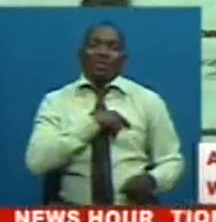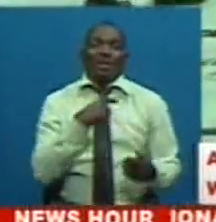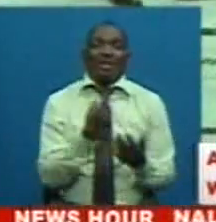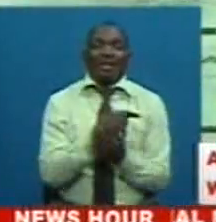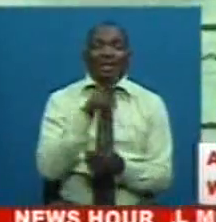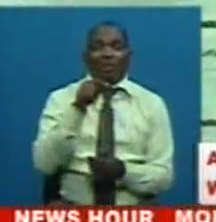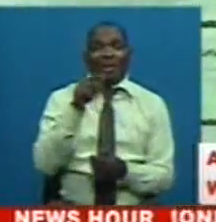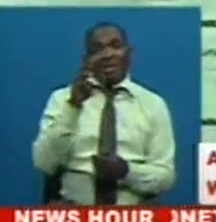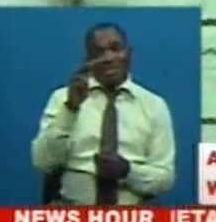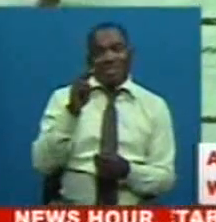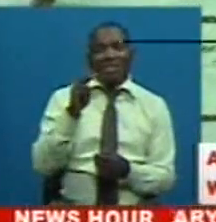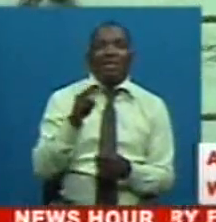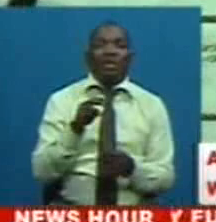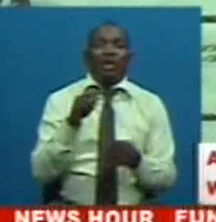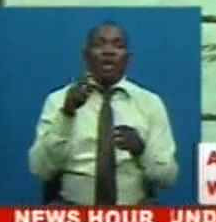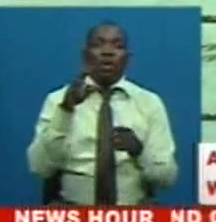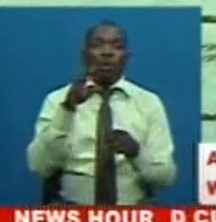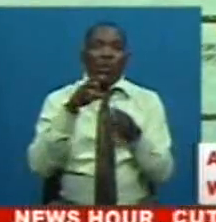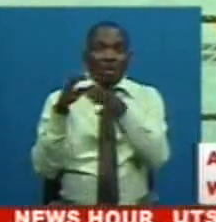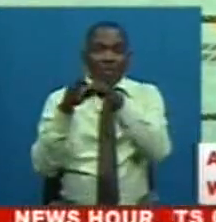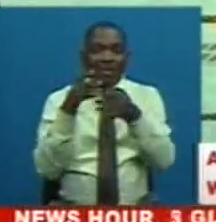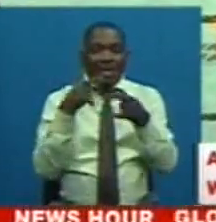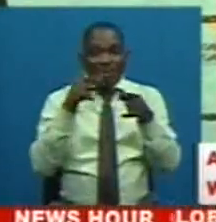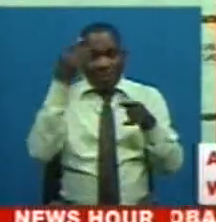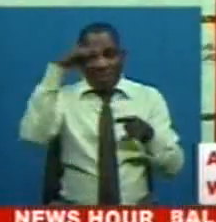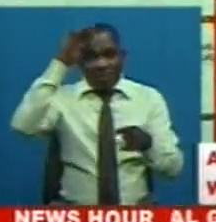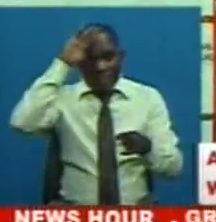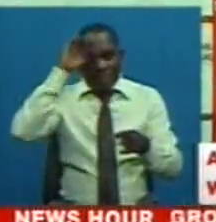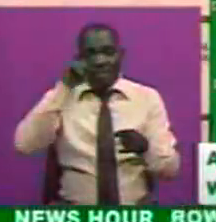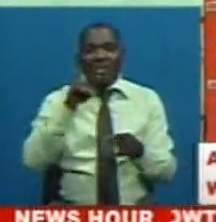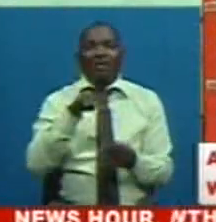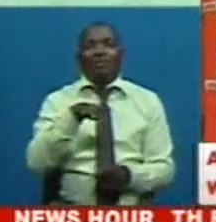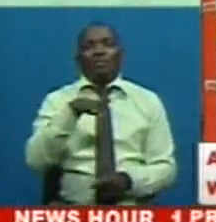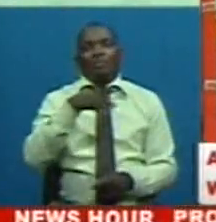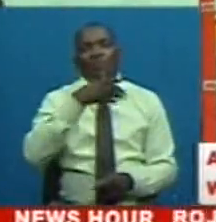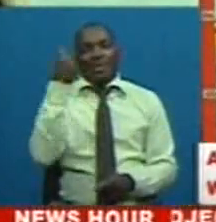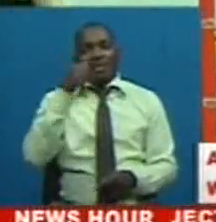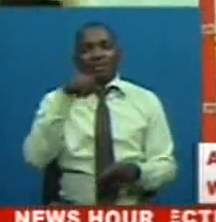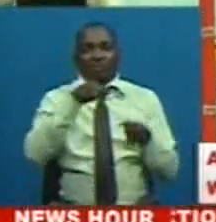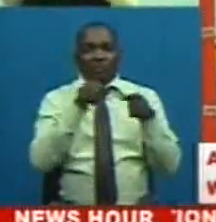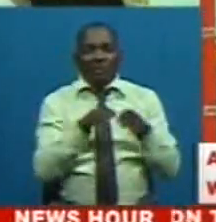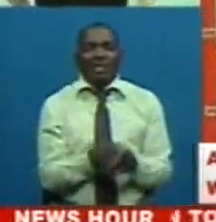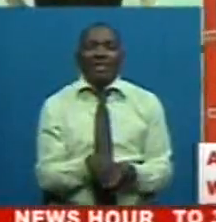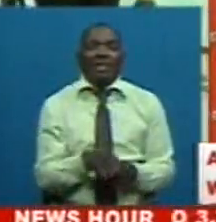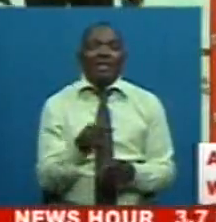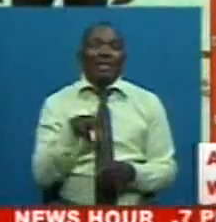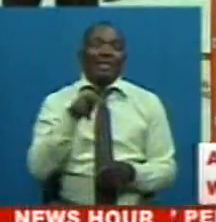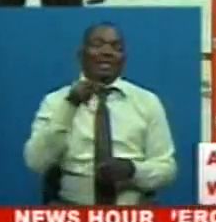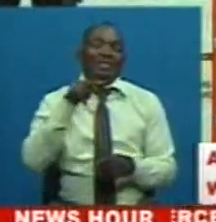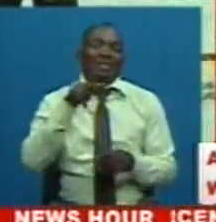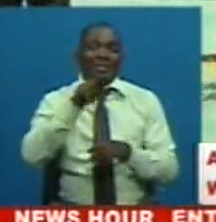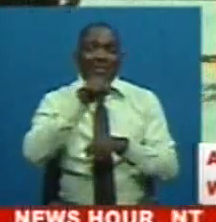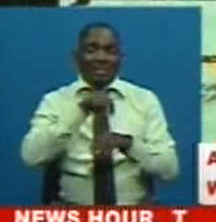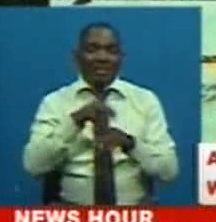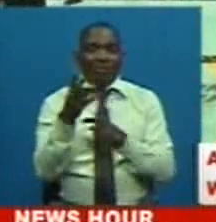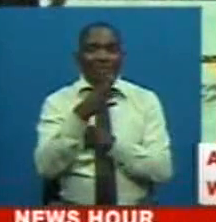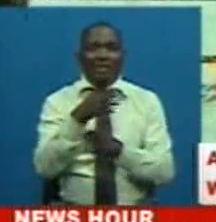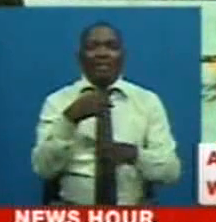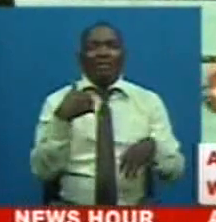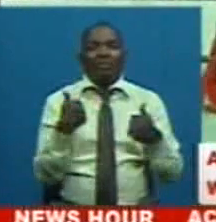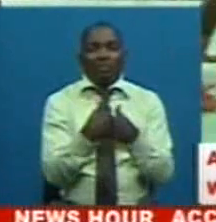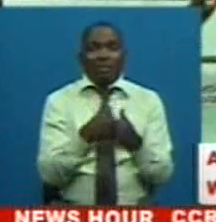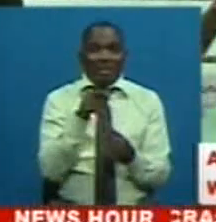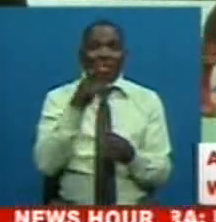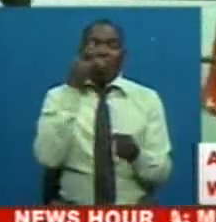the 2016 Rio Olympic Games in Brazil, was adjudged the best boxer at the National 4-Day Justifier.